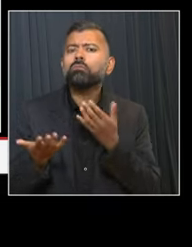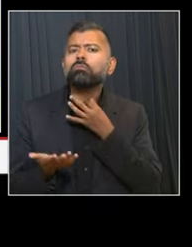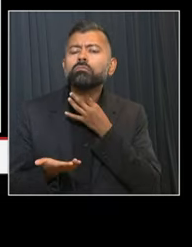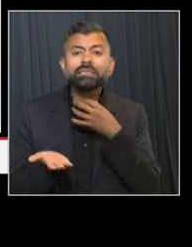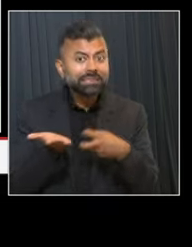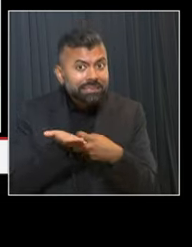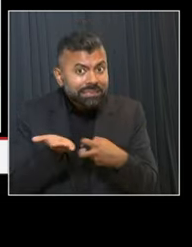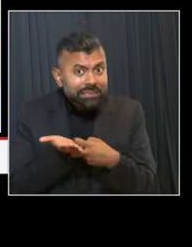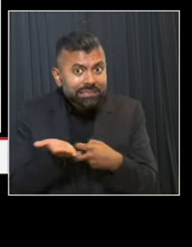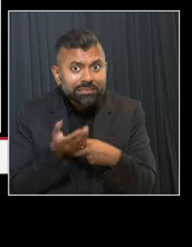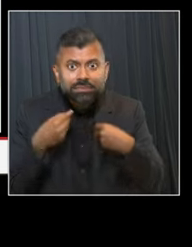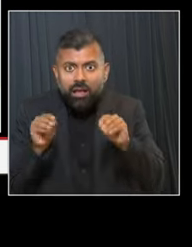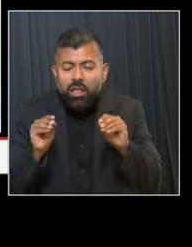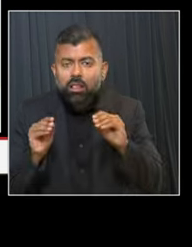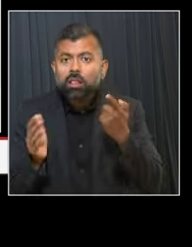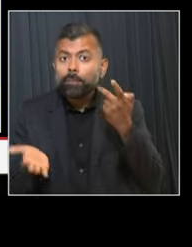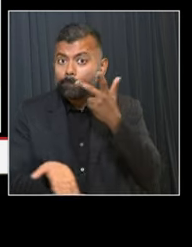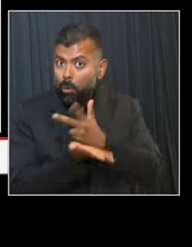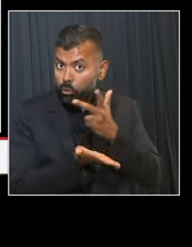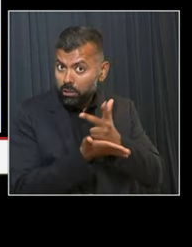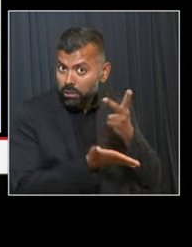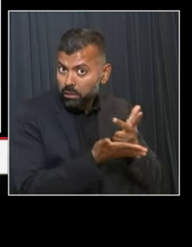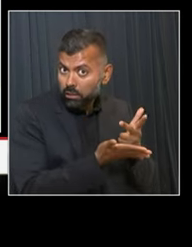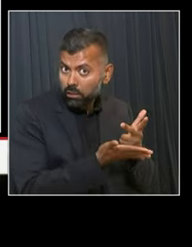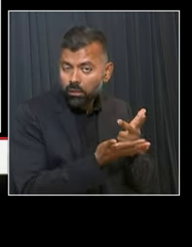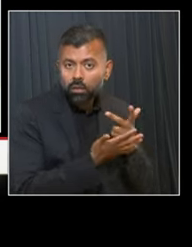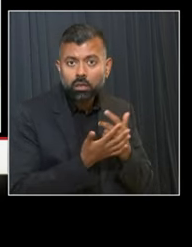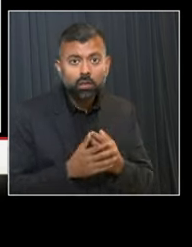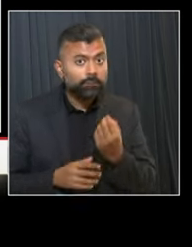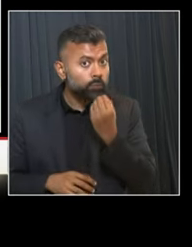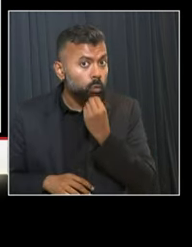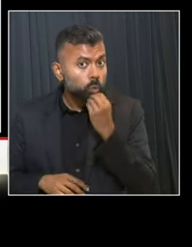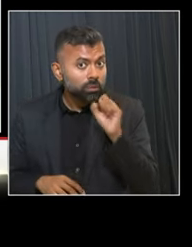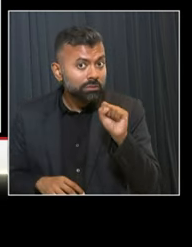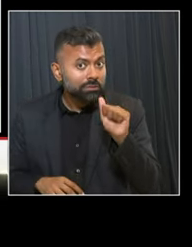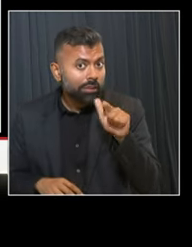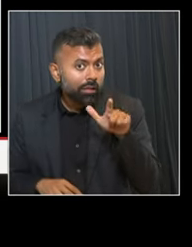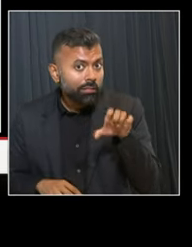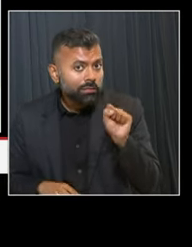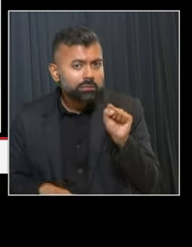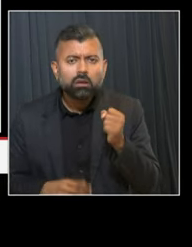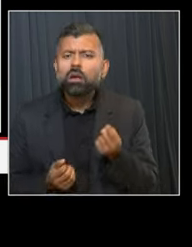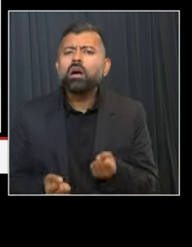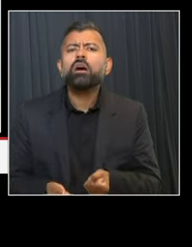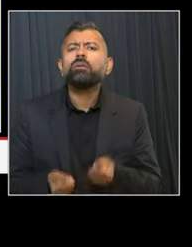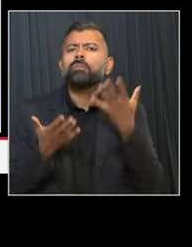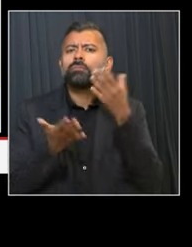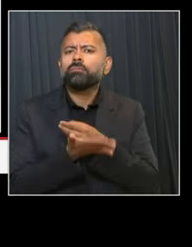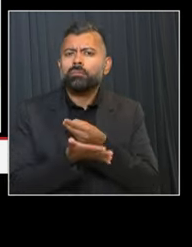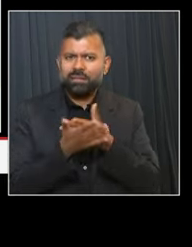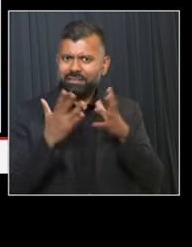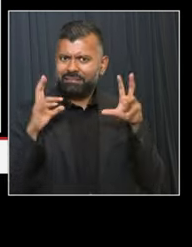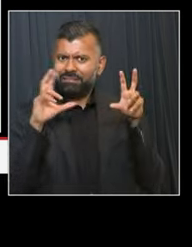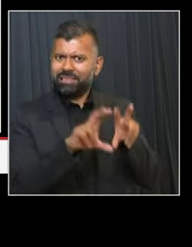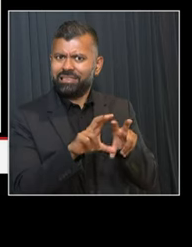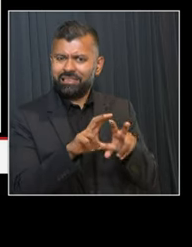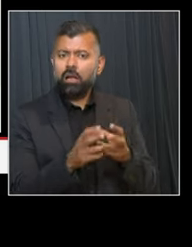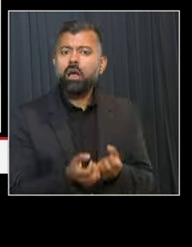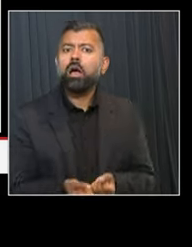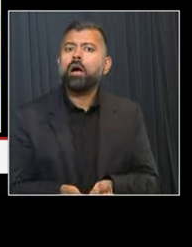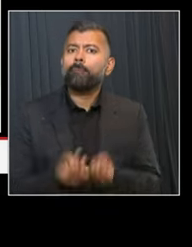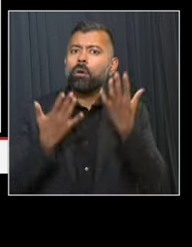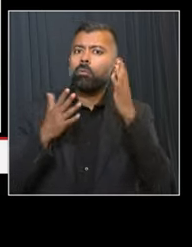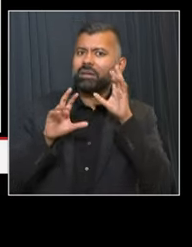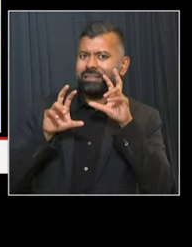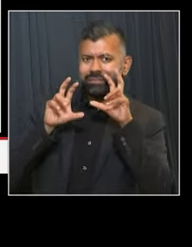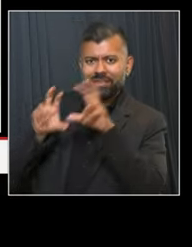and taxes going to the team or the stadium, but I'm not